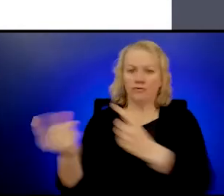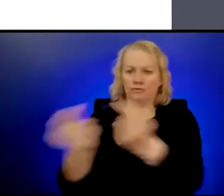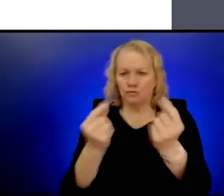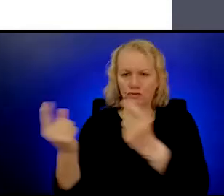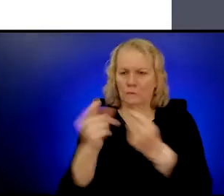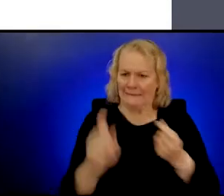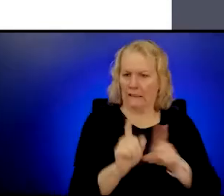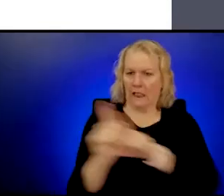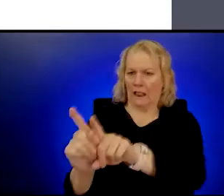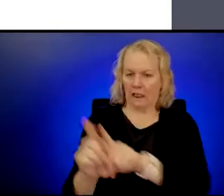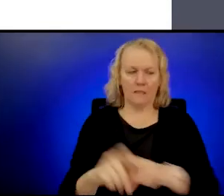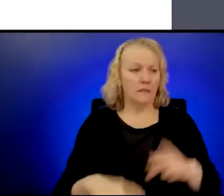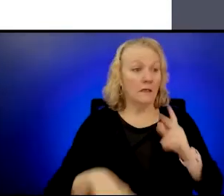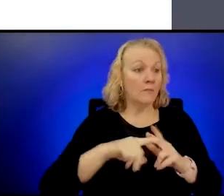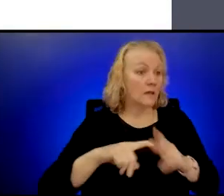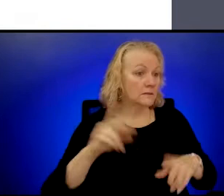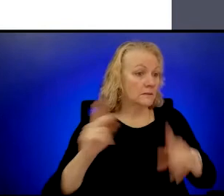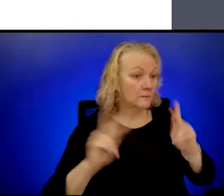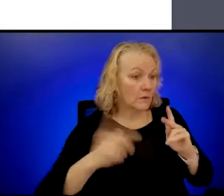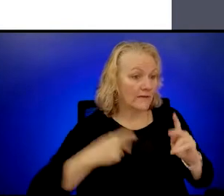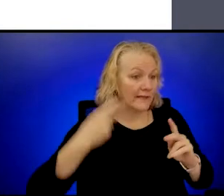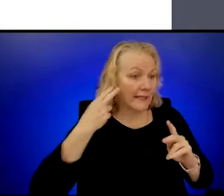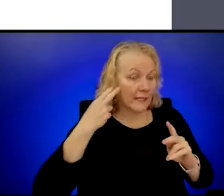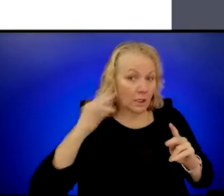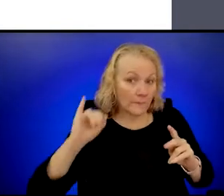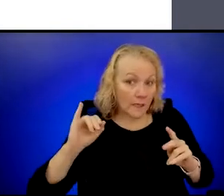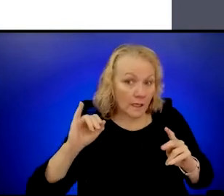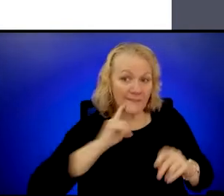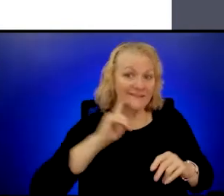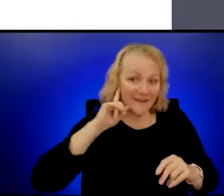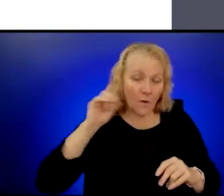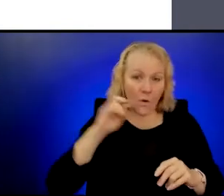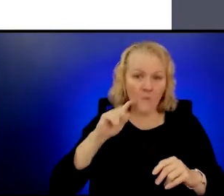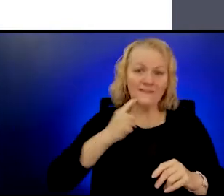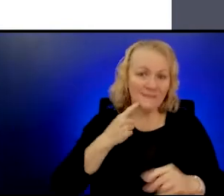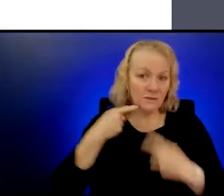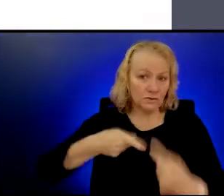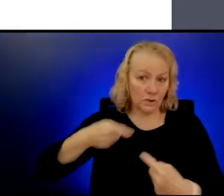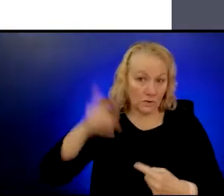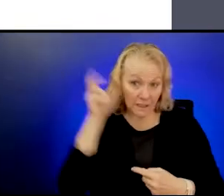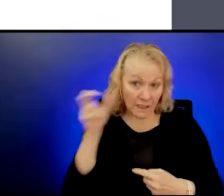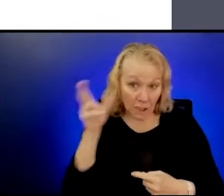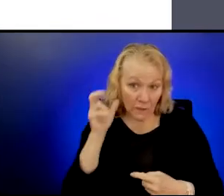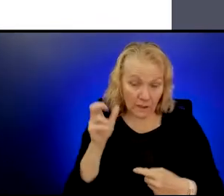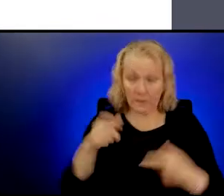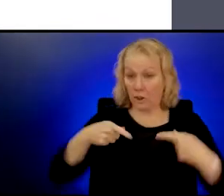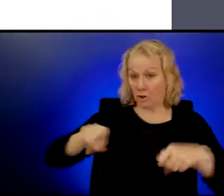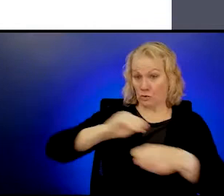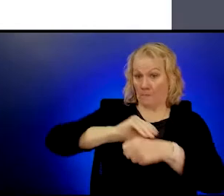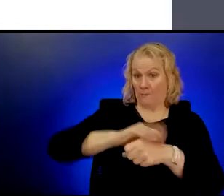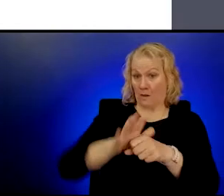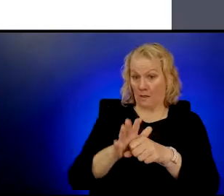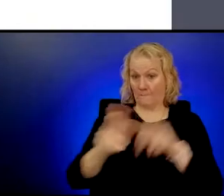there's individuals with hearing impairments, deafness, or serious difficulty hearing. During the pandemic, as people